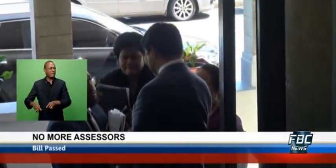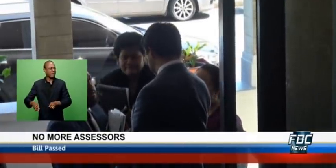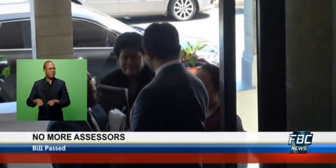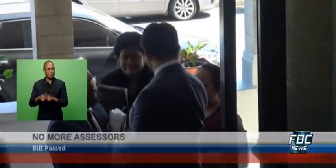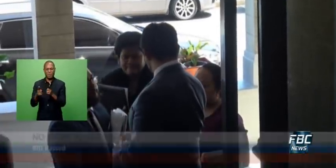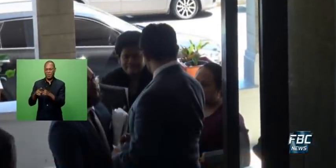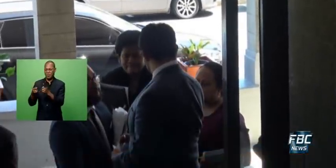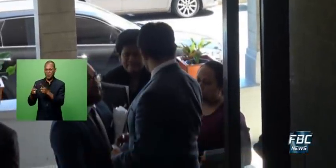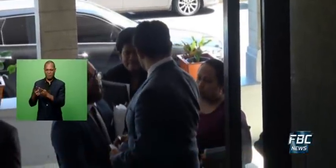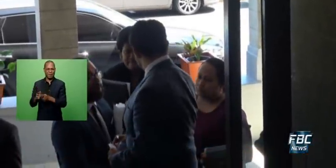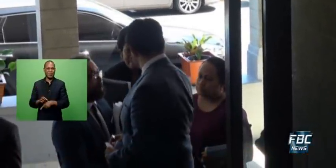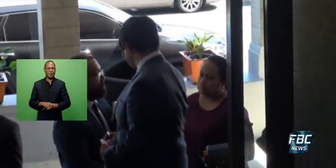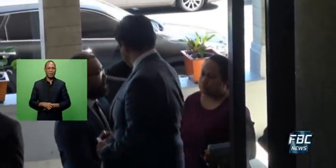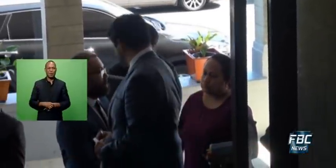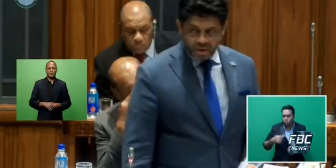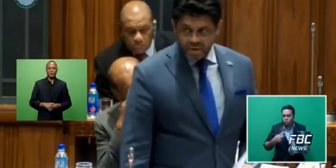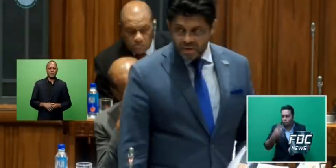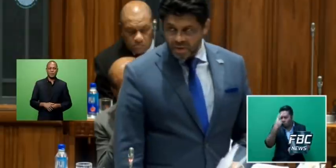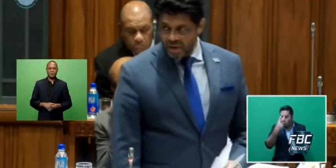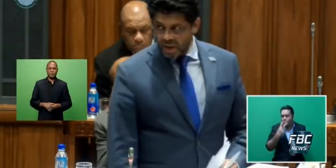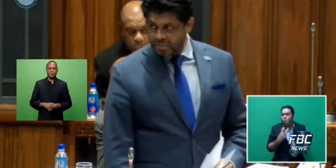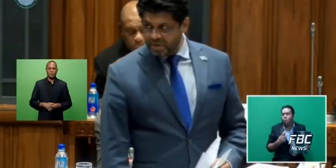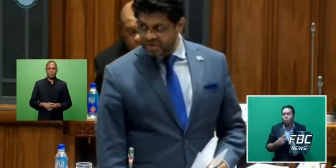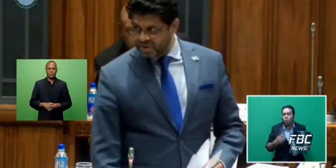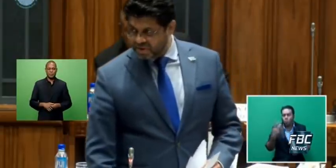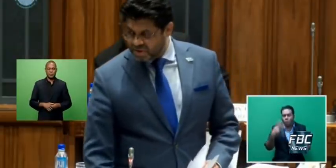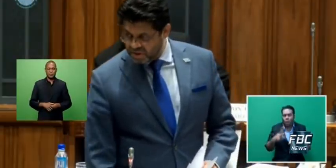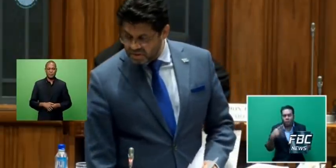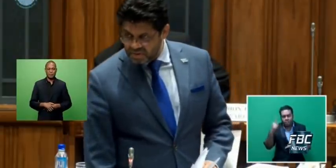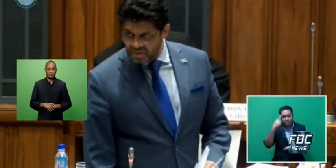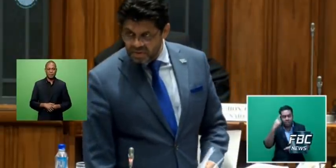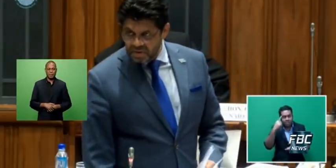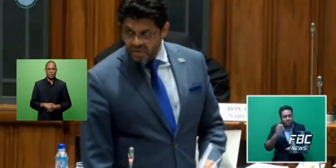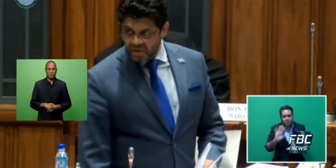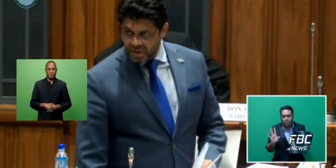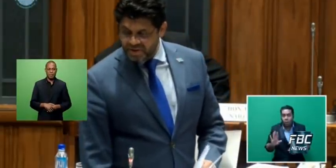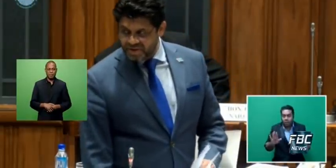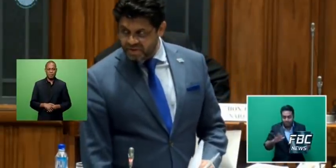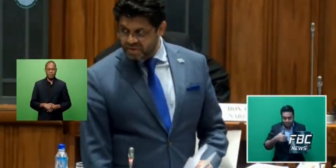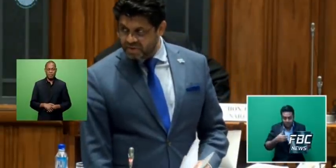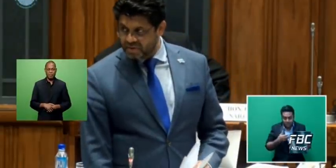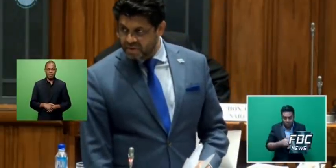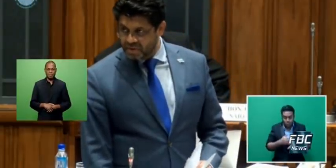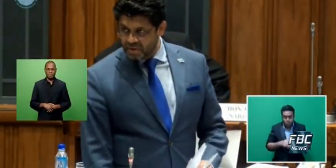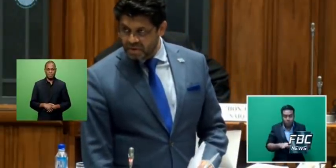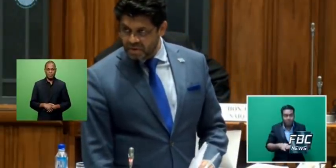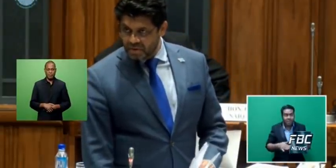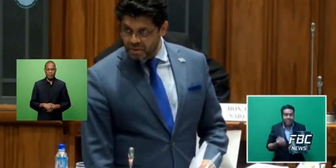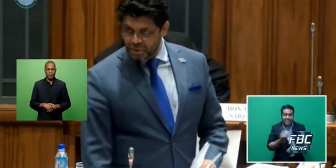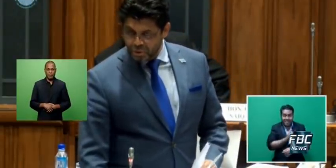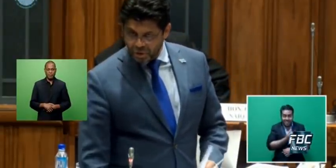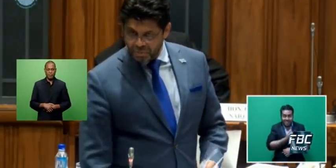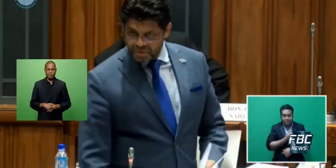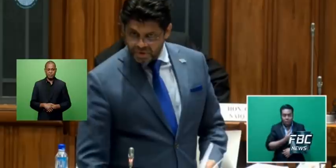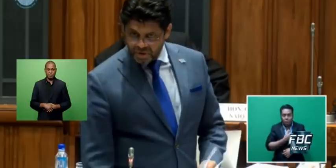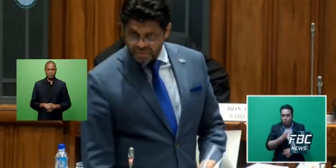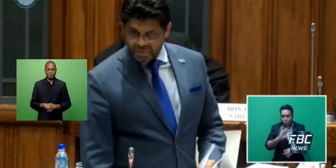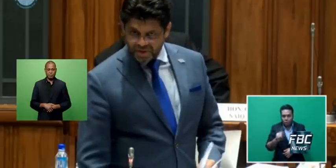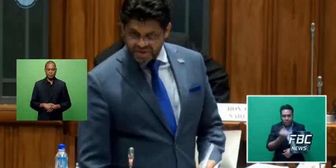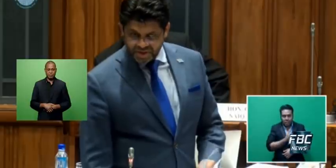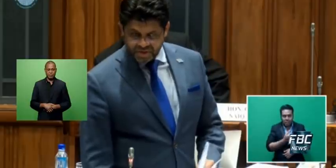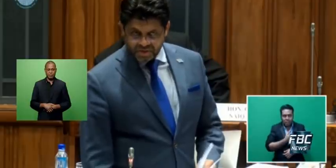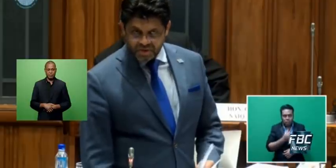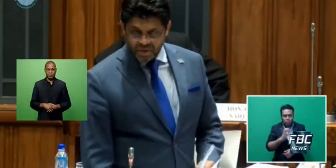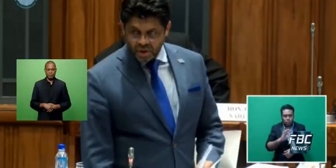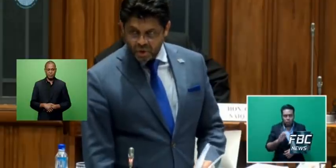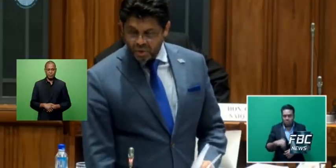misleading stereotype. In the modern day world, a person's guilt or innocence should not be